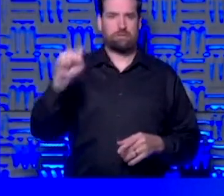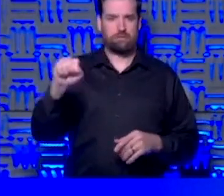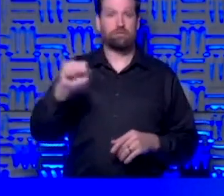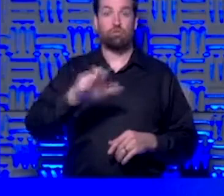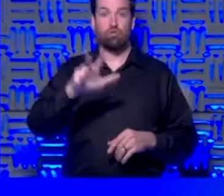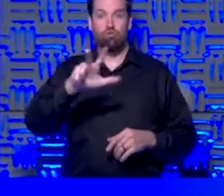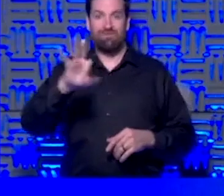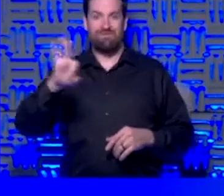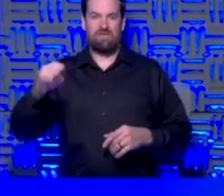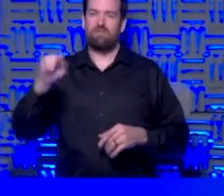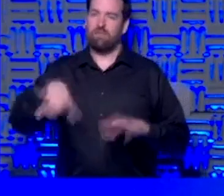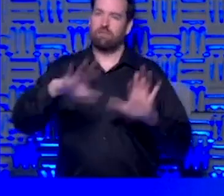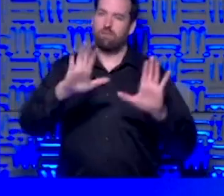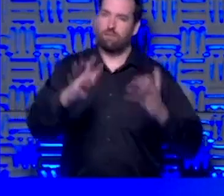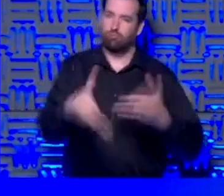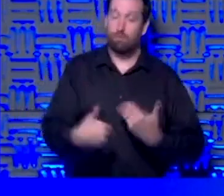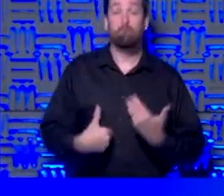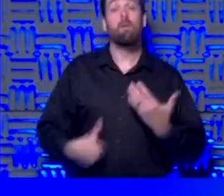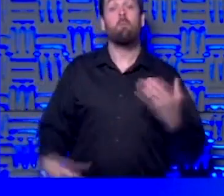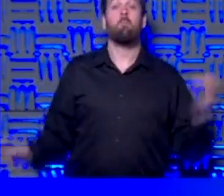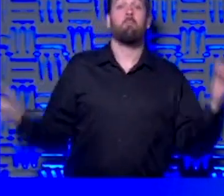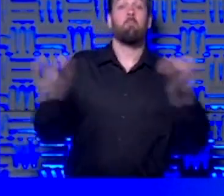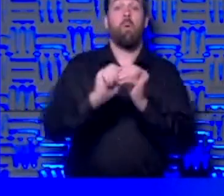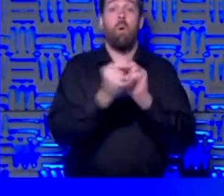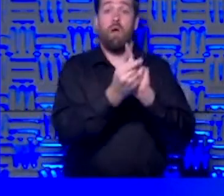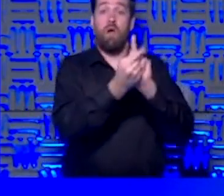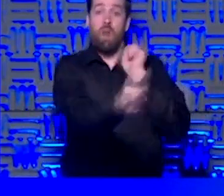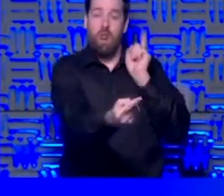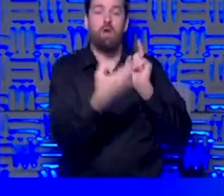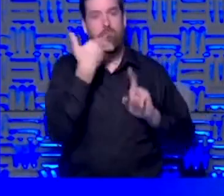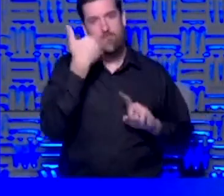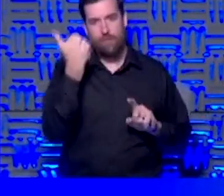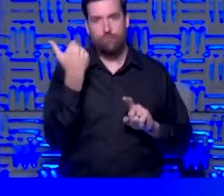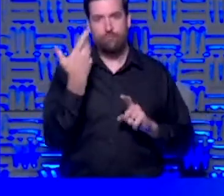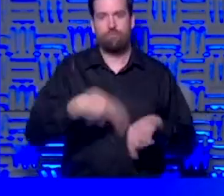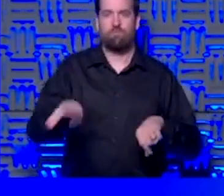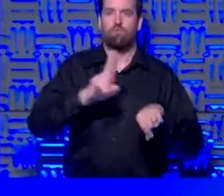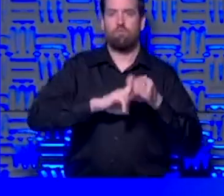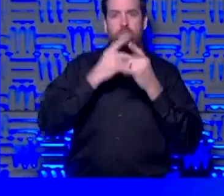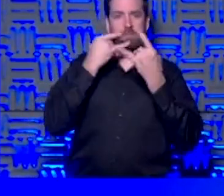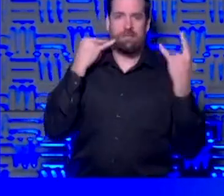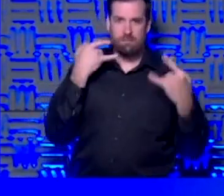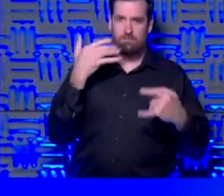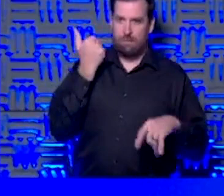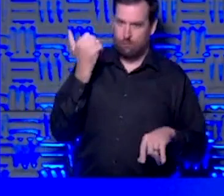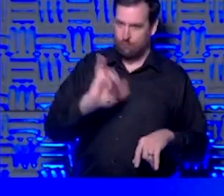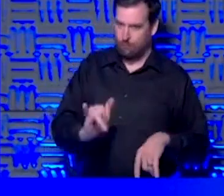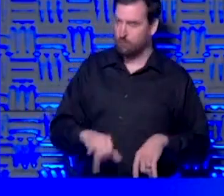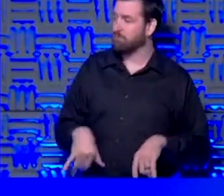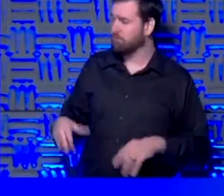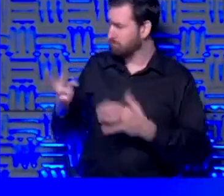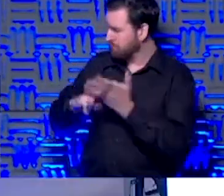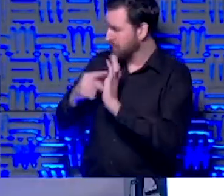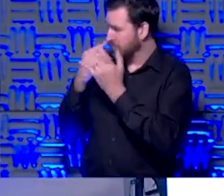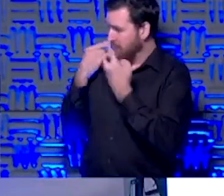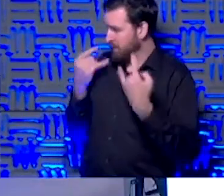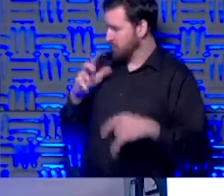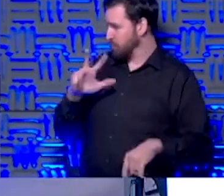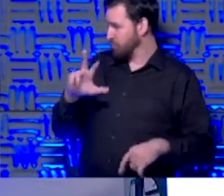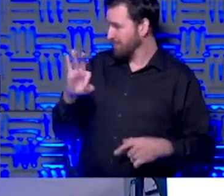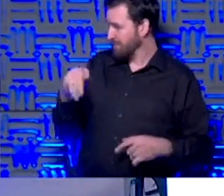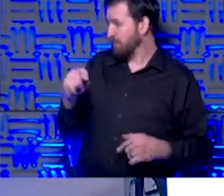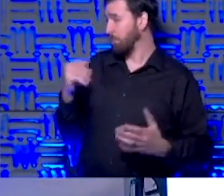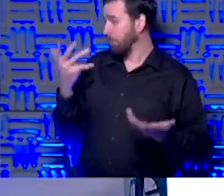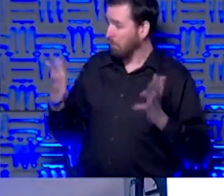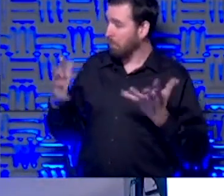classroom itself. More distance is better. And of course, wearing masks is better too. So mask and 3 feet probably can work. We